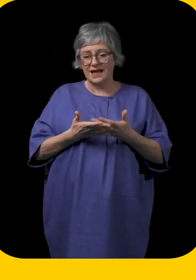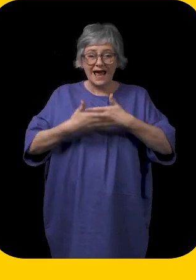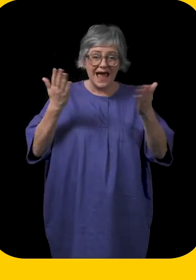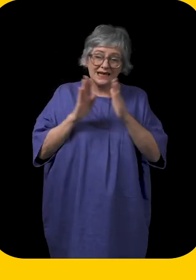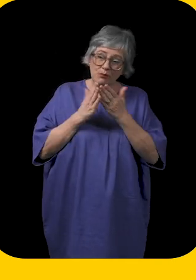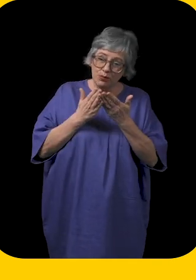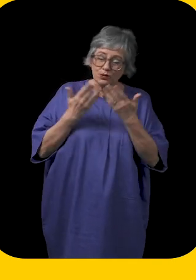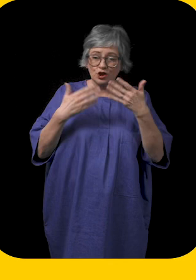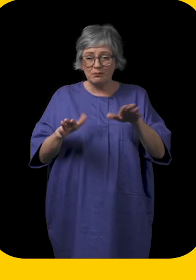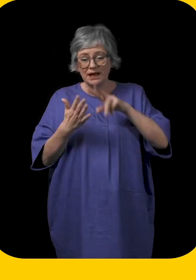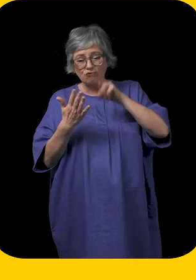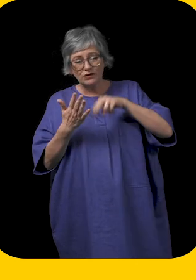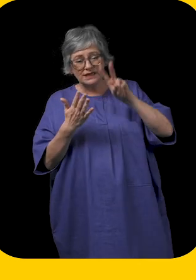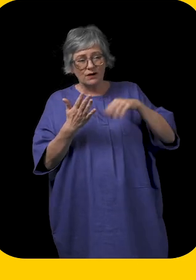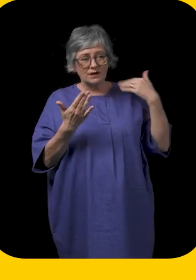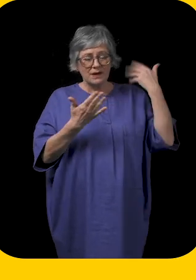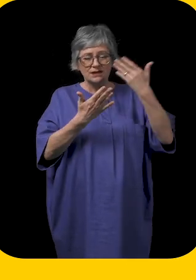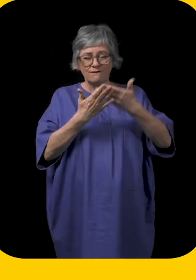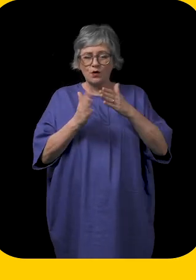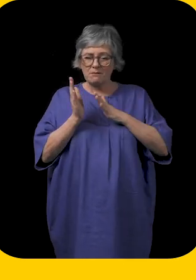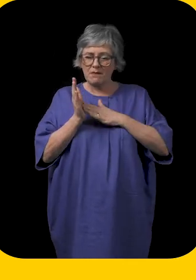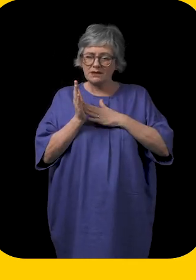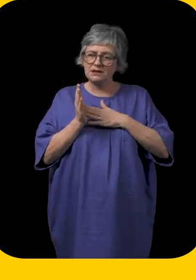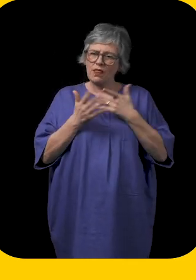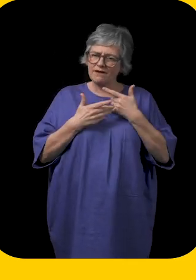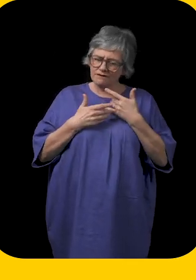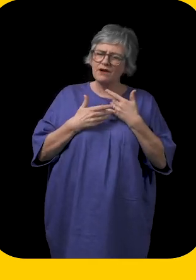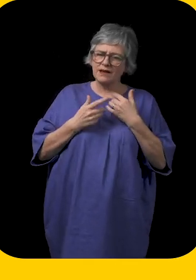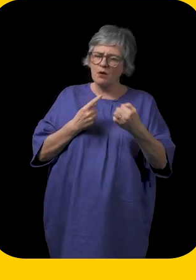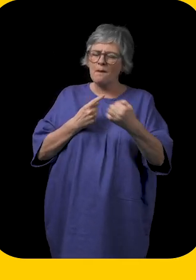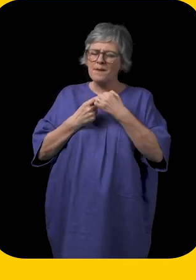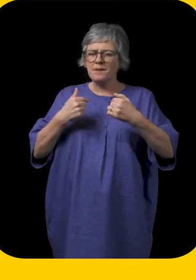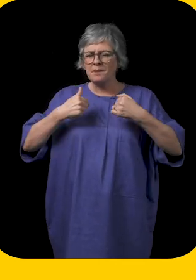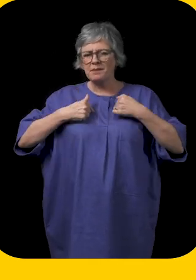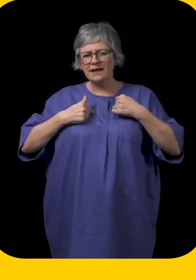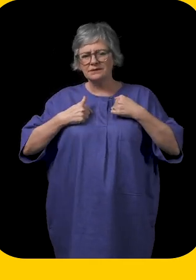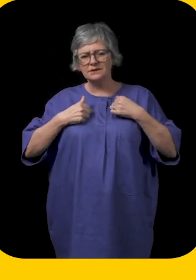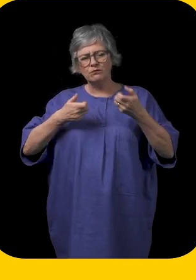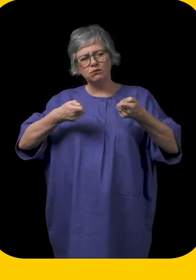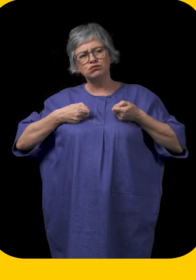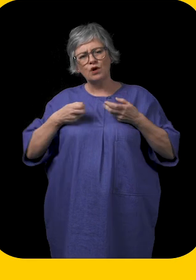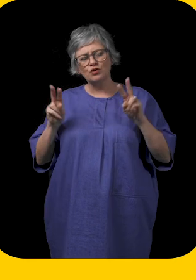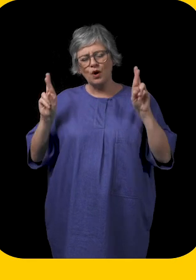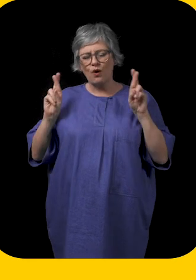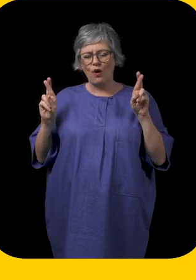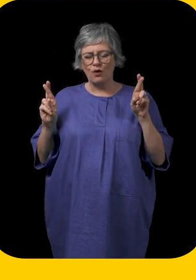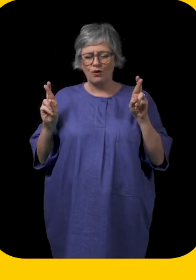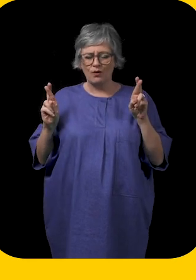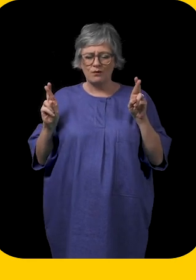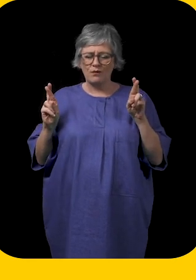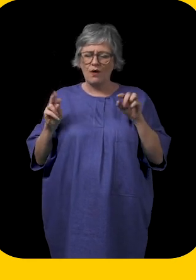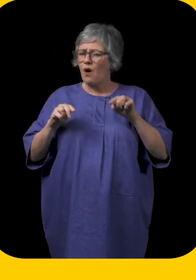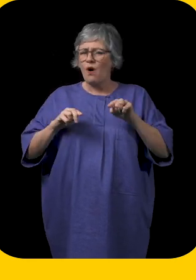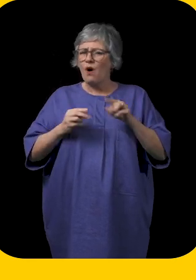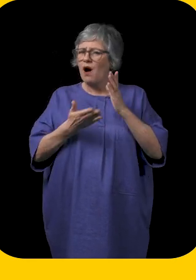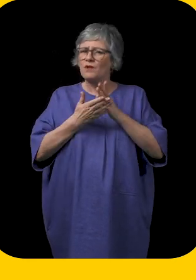modern world. Are there any books that you've been reading over the past few months that you felt have really resonated with you or brought